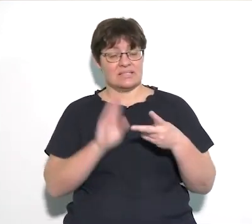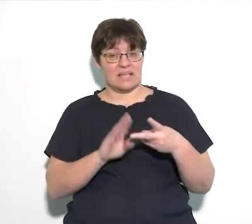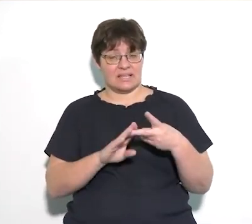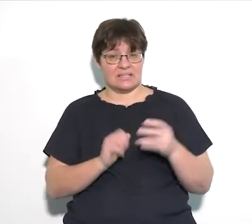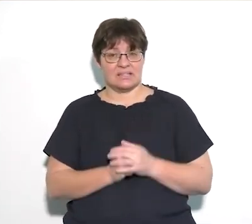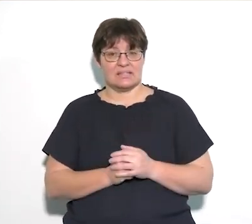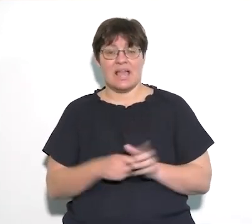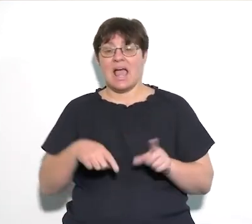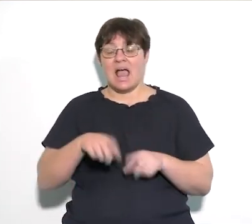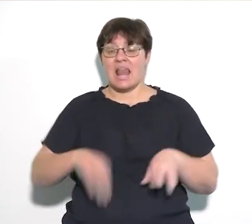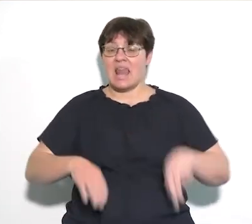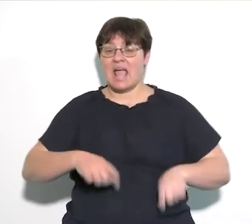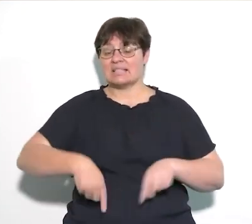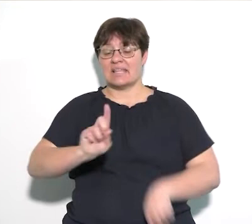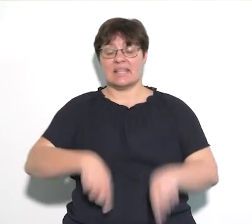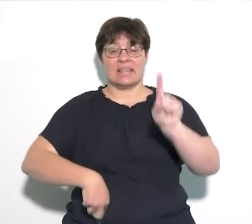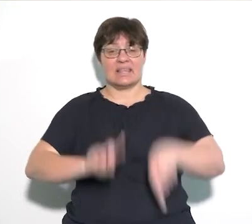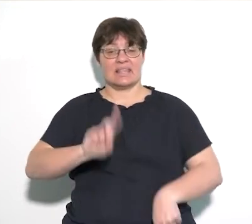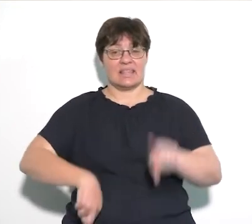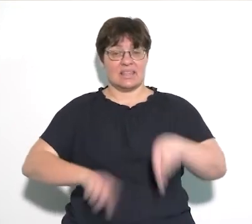Second one, kick your legs.